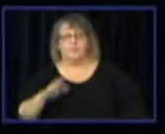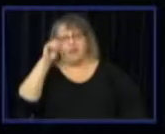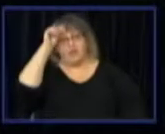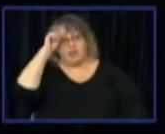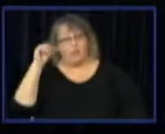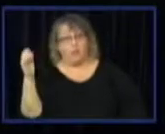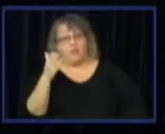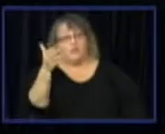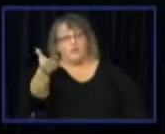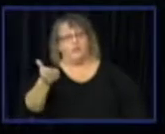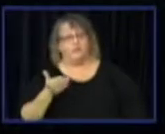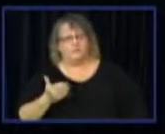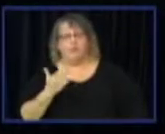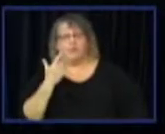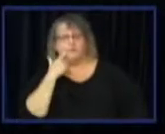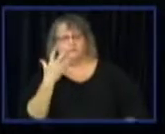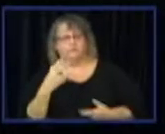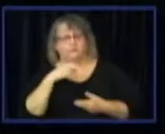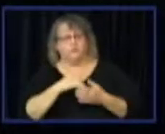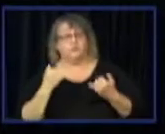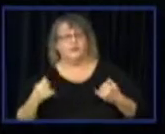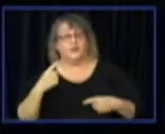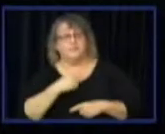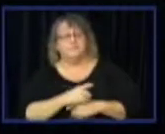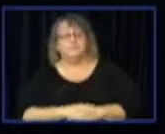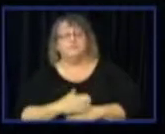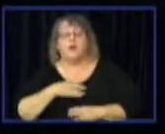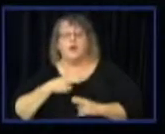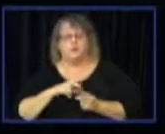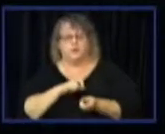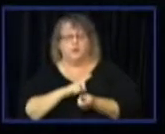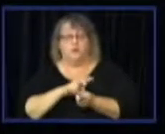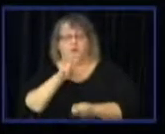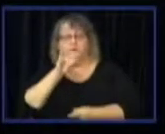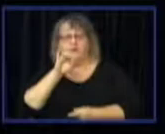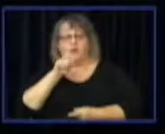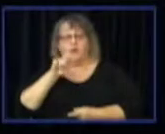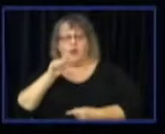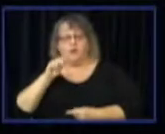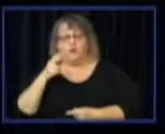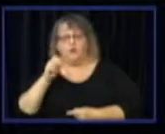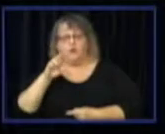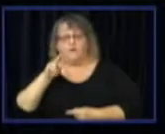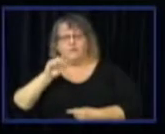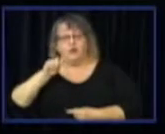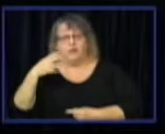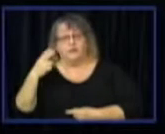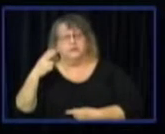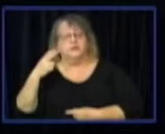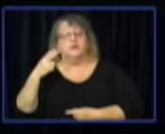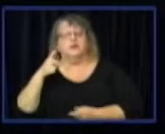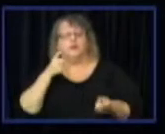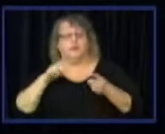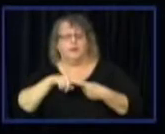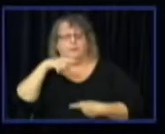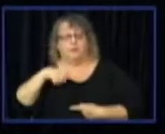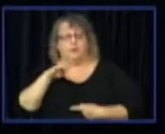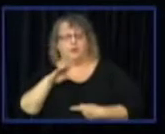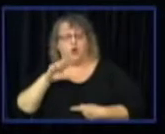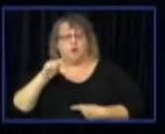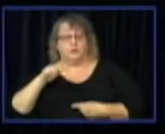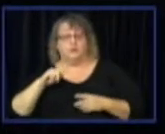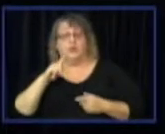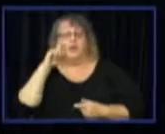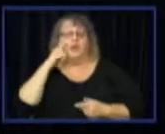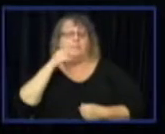Aloha, welcome. Thank you for joining us today. My name is Dr. Violet Horvath, and I'm the Director of Pacific Basin Rehabilitation